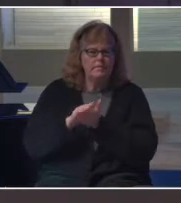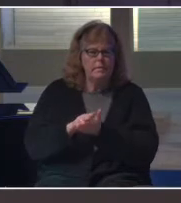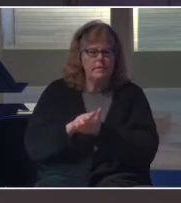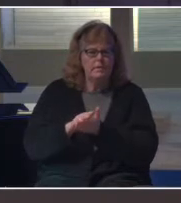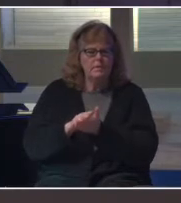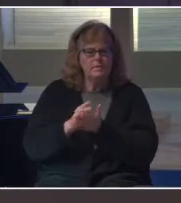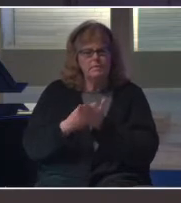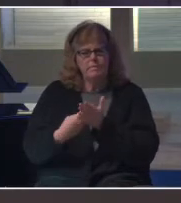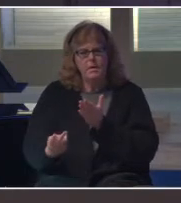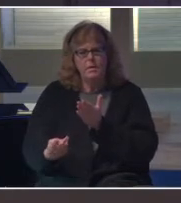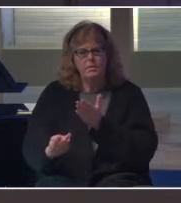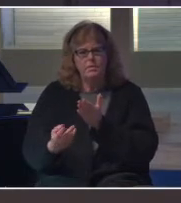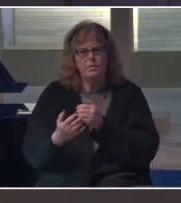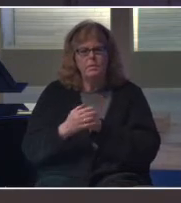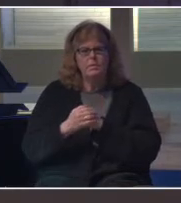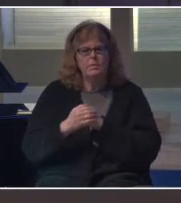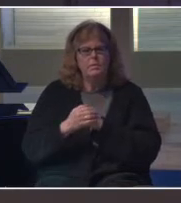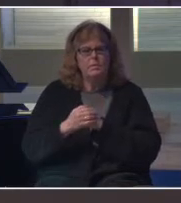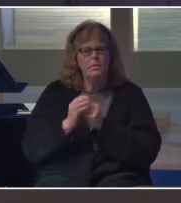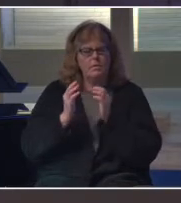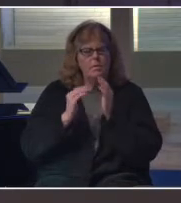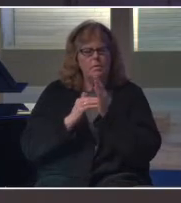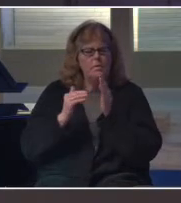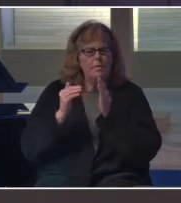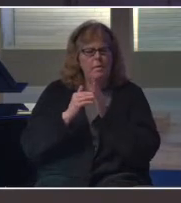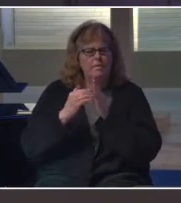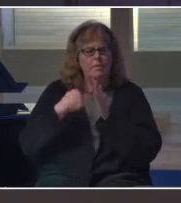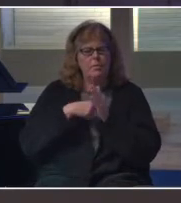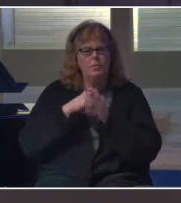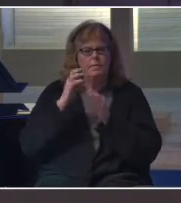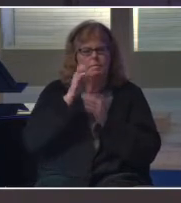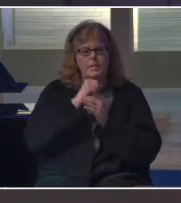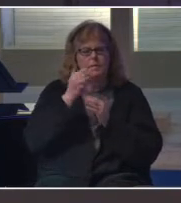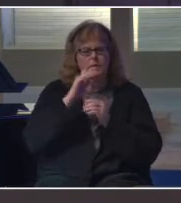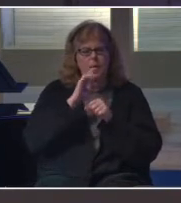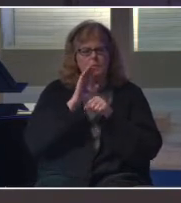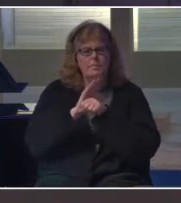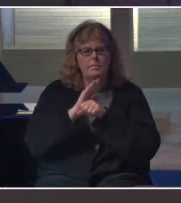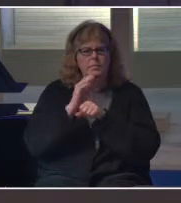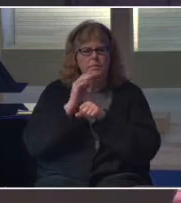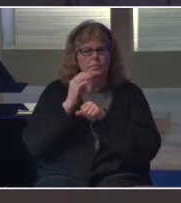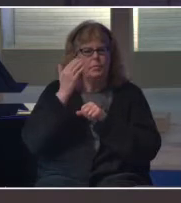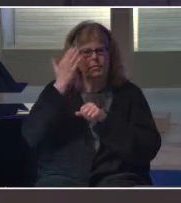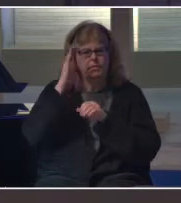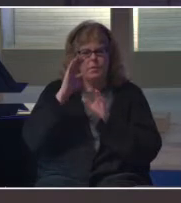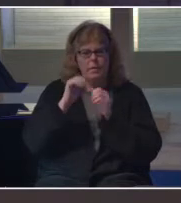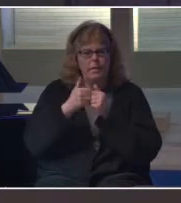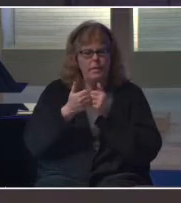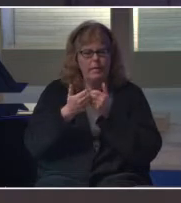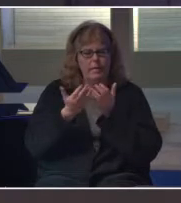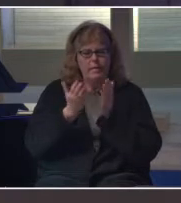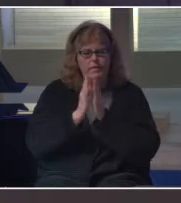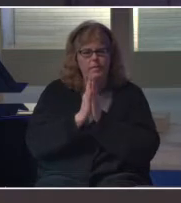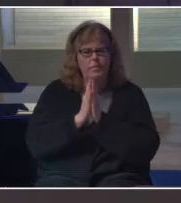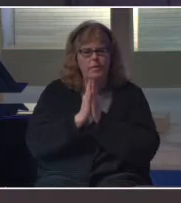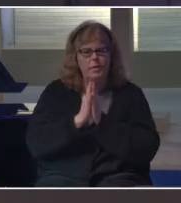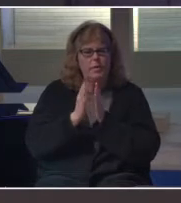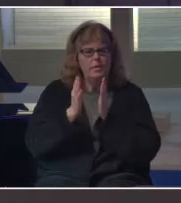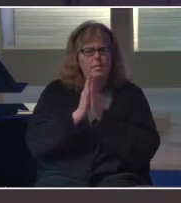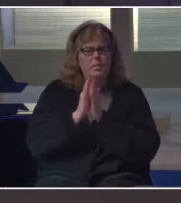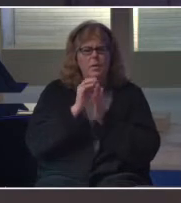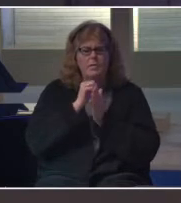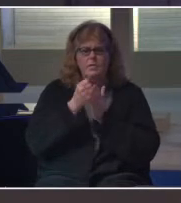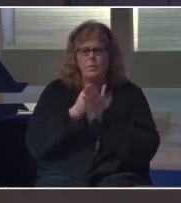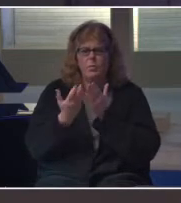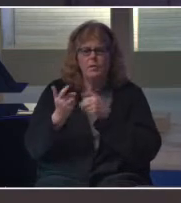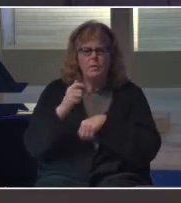and failure. Too often we miss the promises of God because we do not pray. Prayer is not a waste